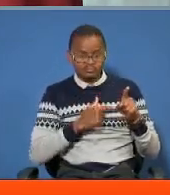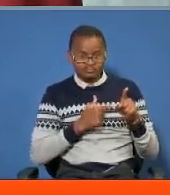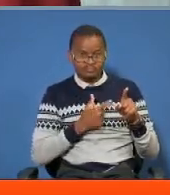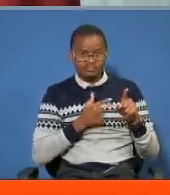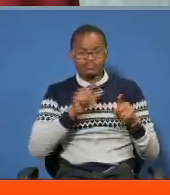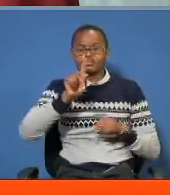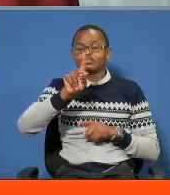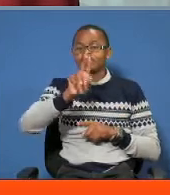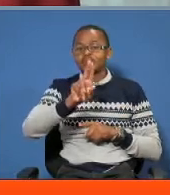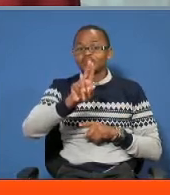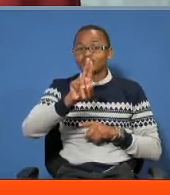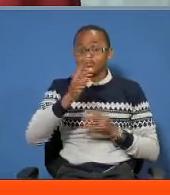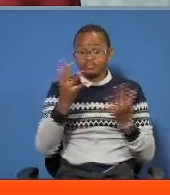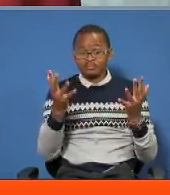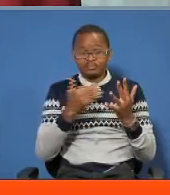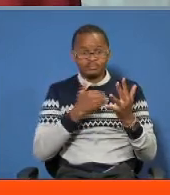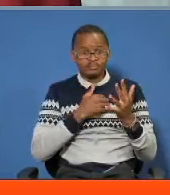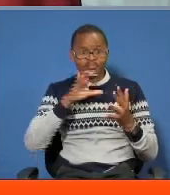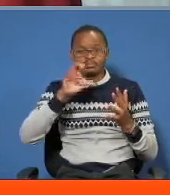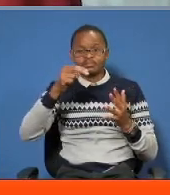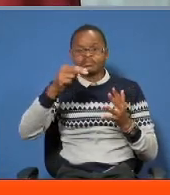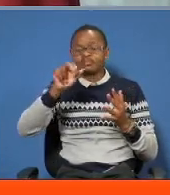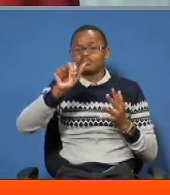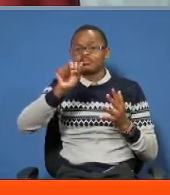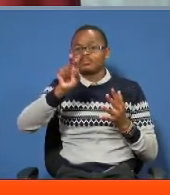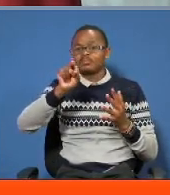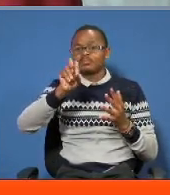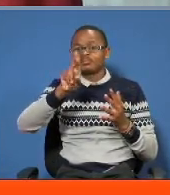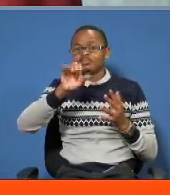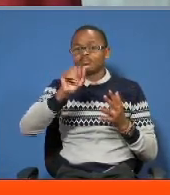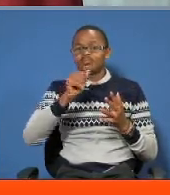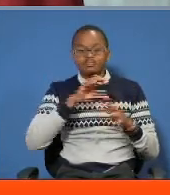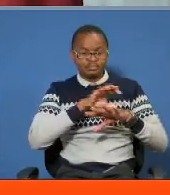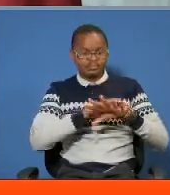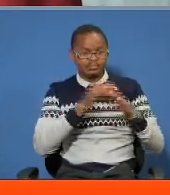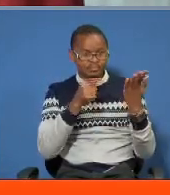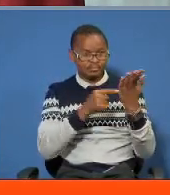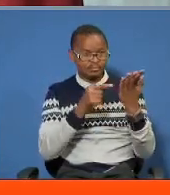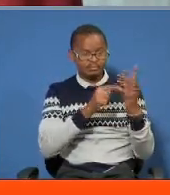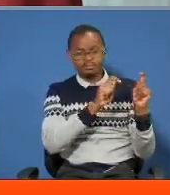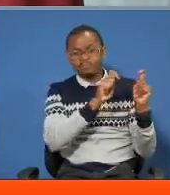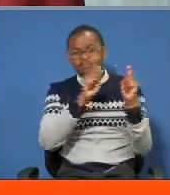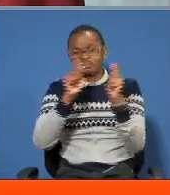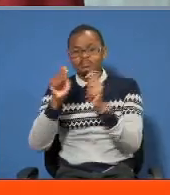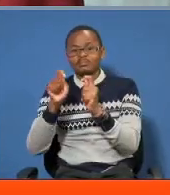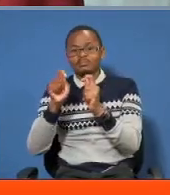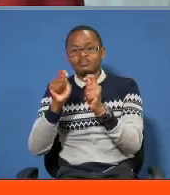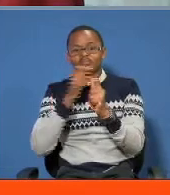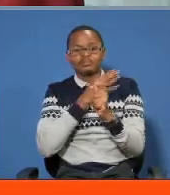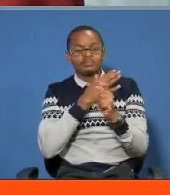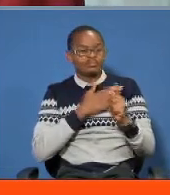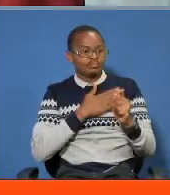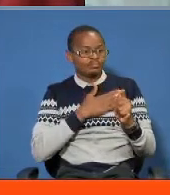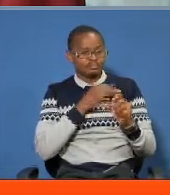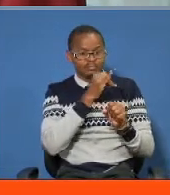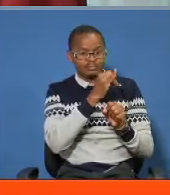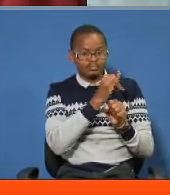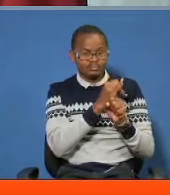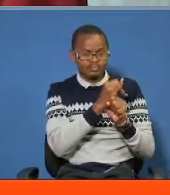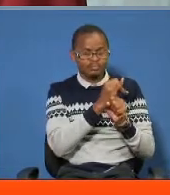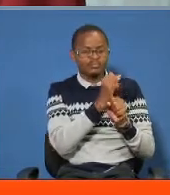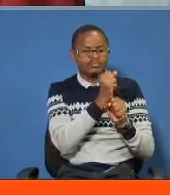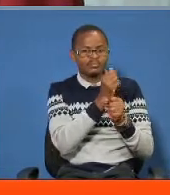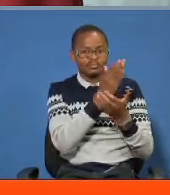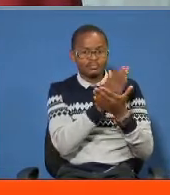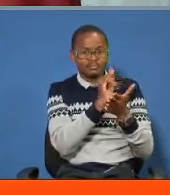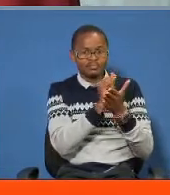have visited Kenyatta University. That's why we have the Chandaria Incubation Center, and they've got a technology transfer office in there. And my job